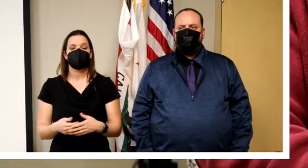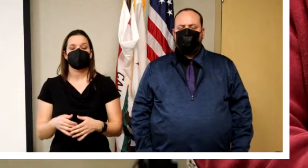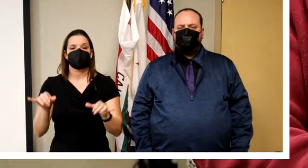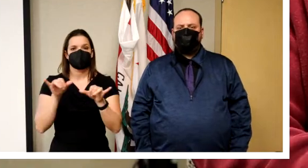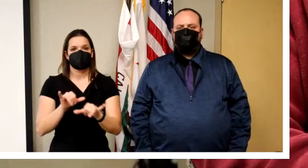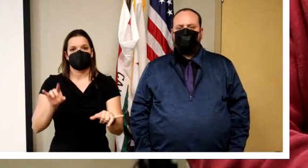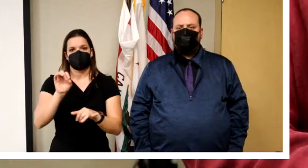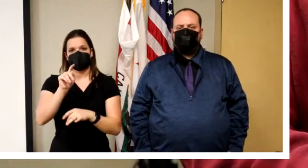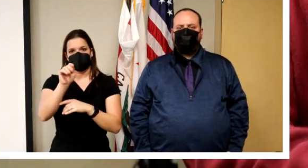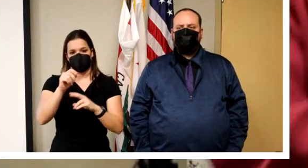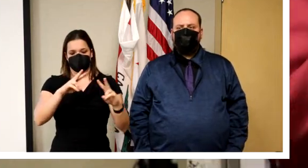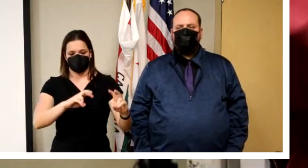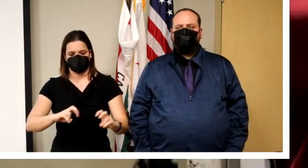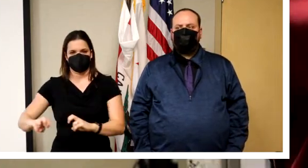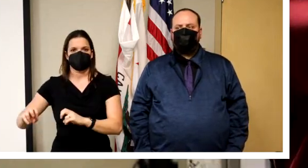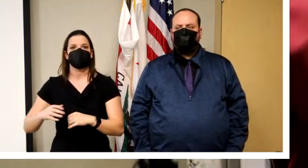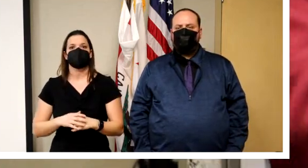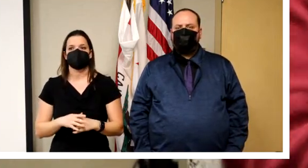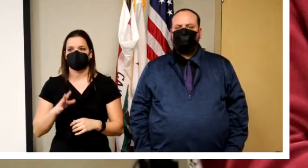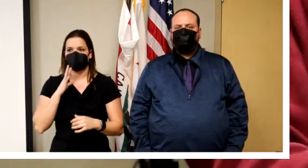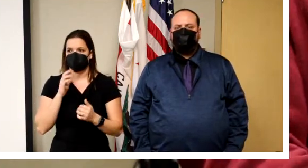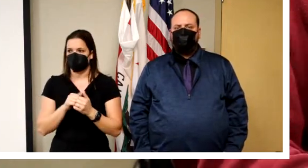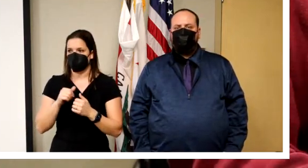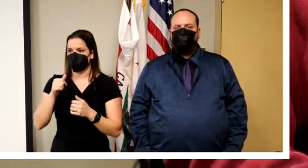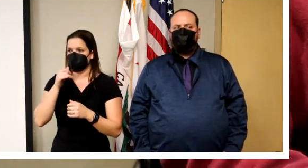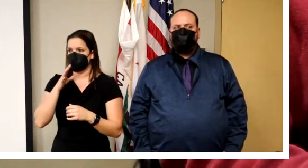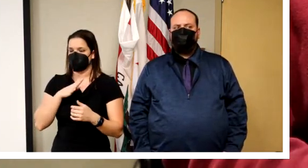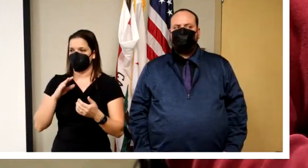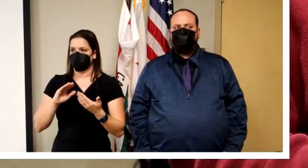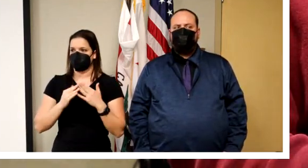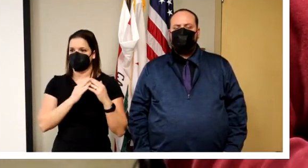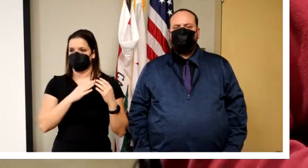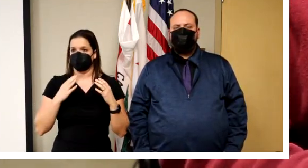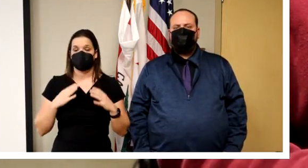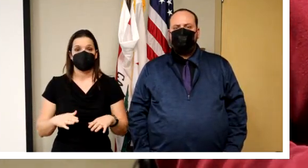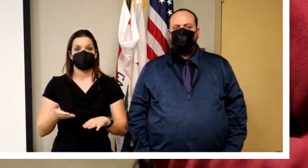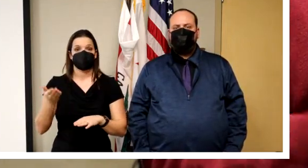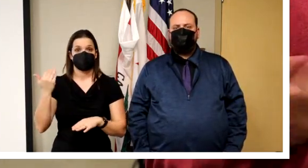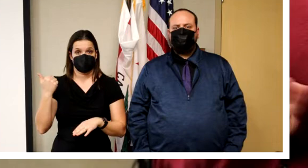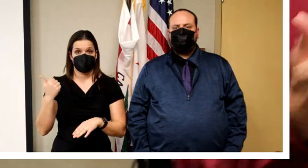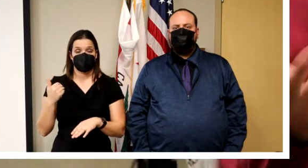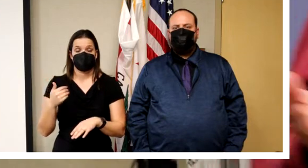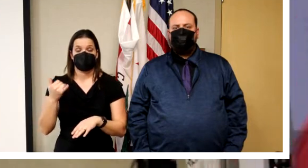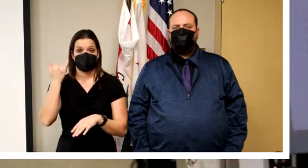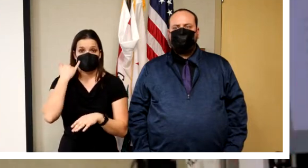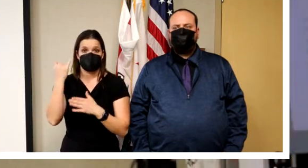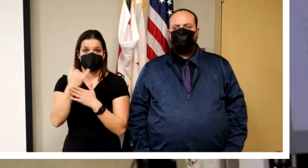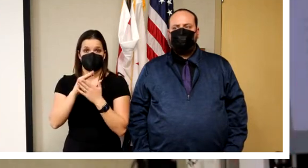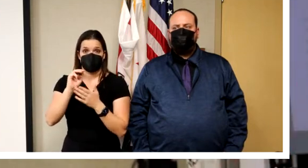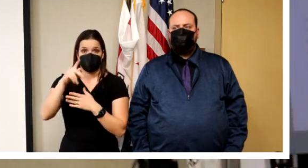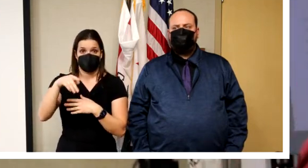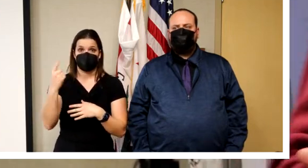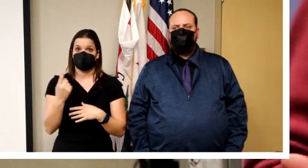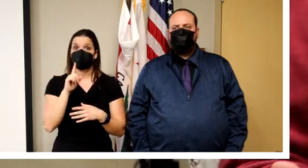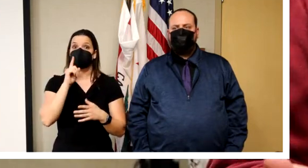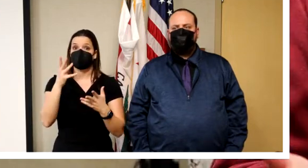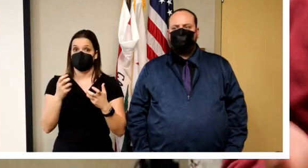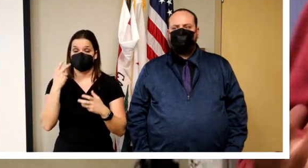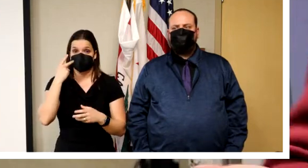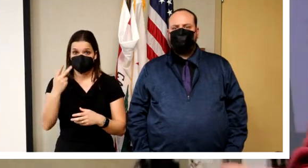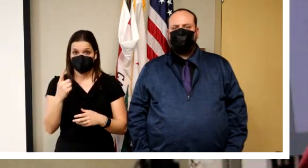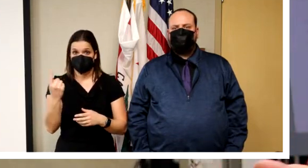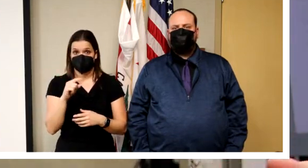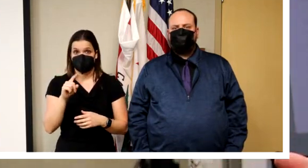same data broken down. And as I was talking to this woman from the city council earlier, if we end up drawing a map and somebody really wants to submit a map that